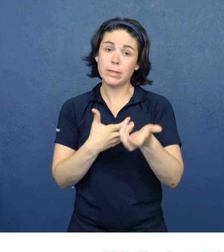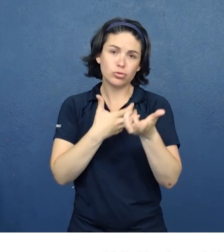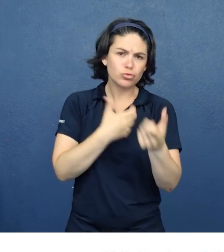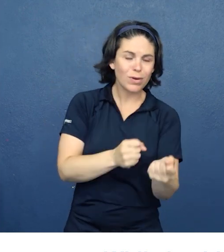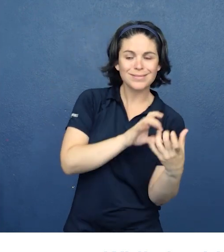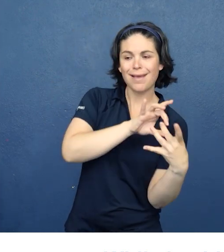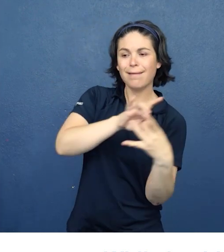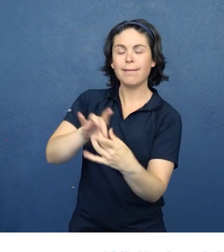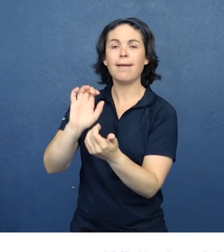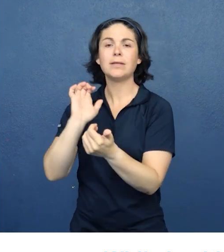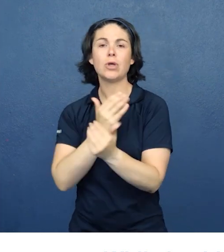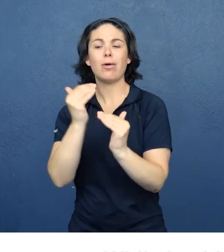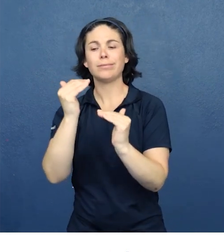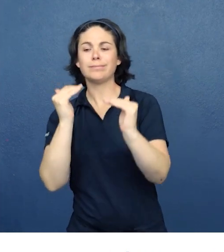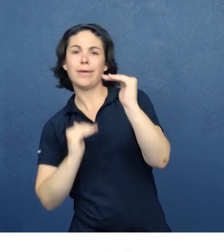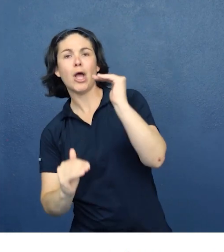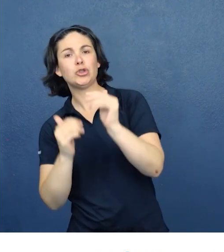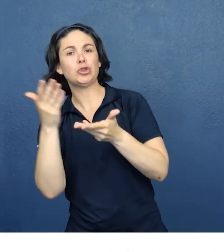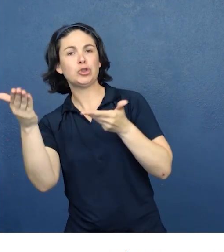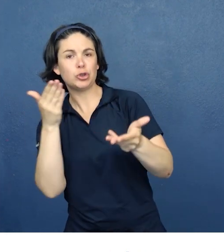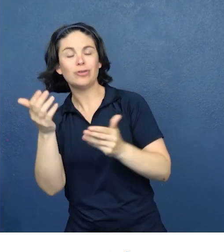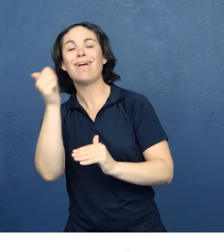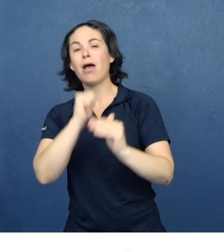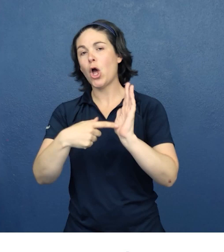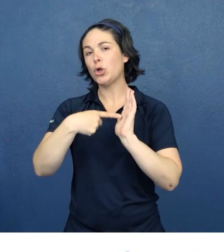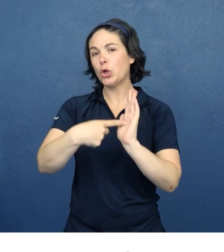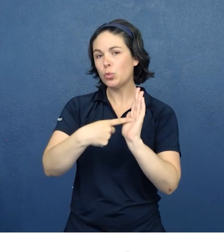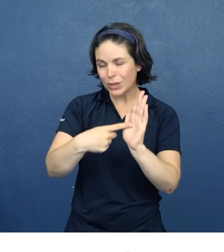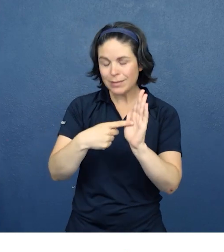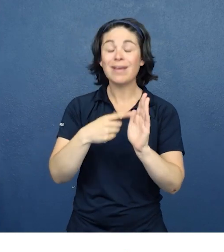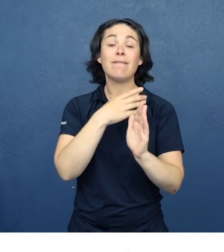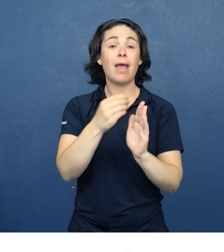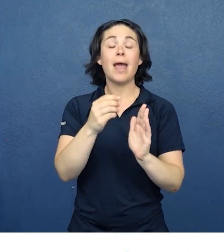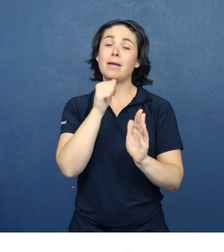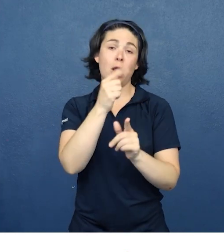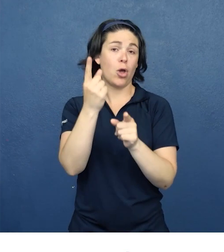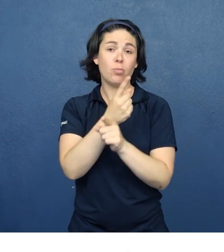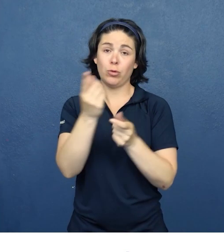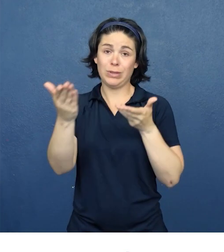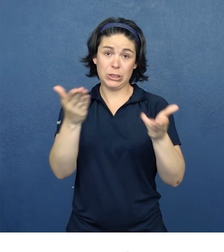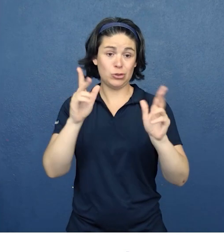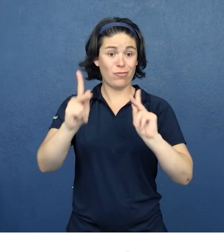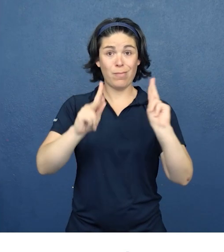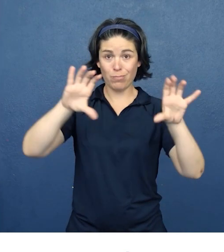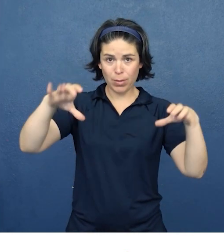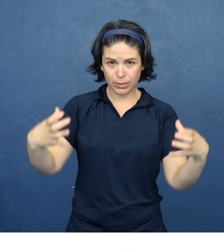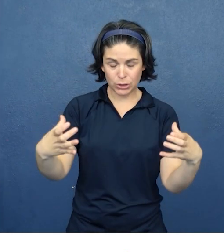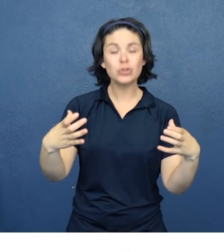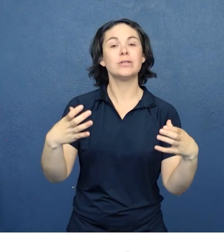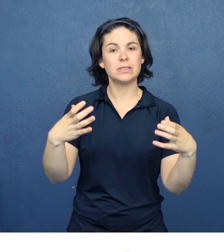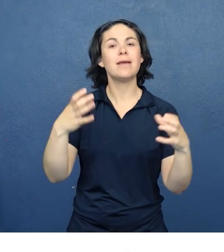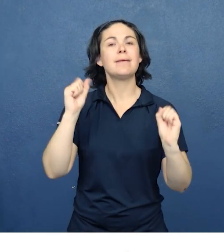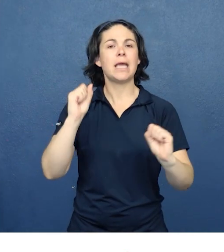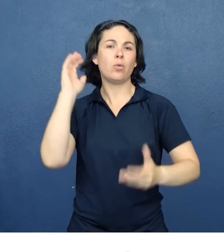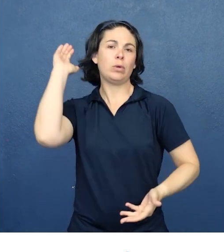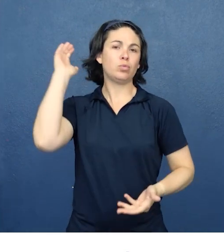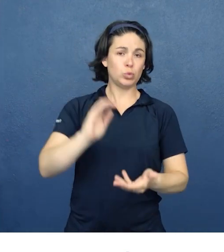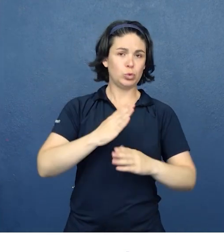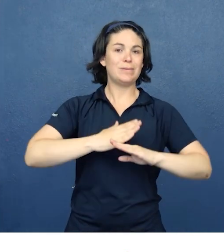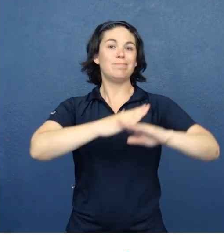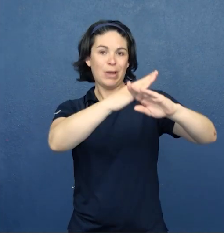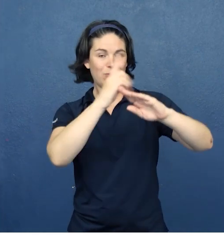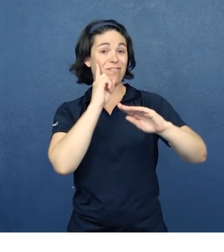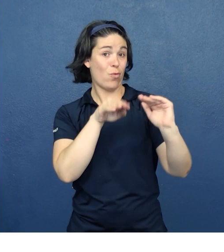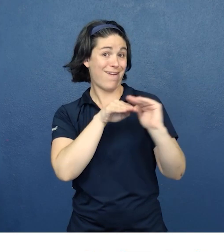connects our underserved, underrepresented, and inappropriately served populations to services by removing barriers to